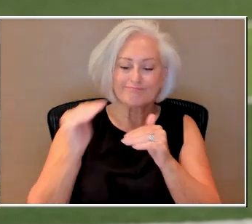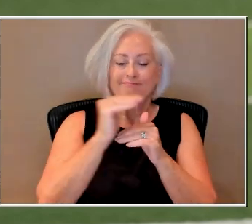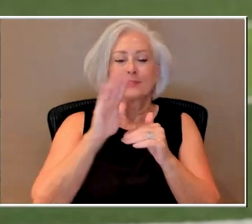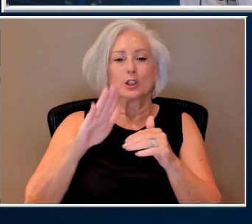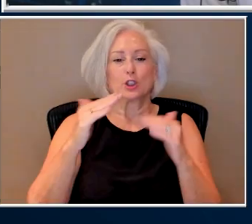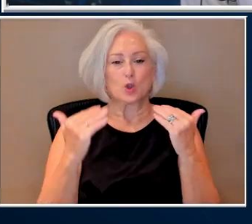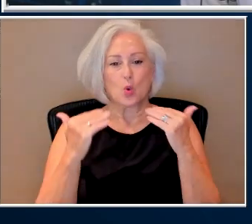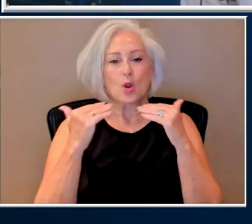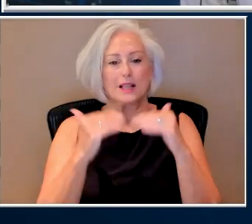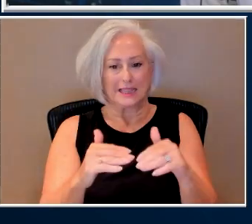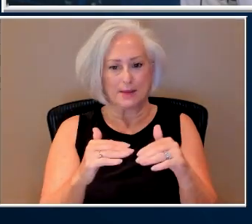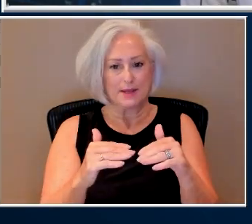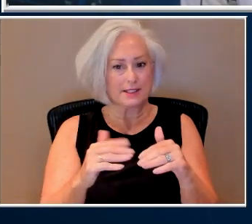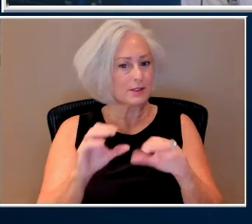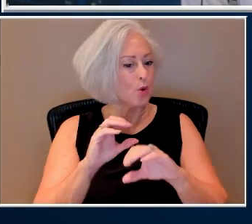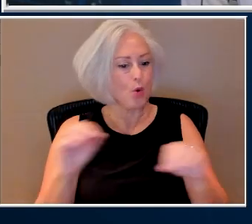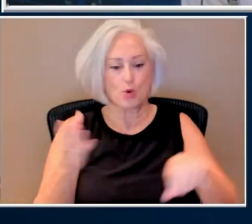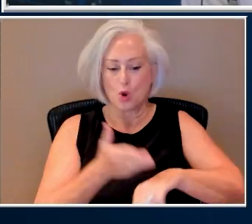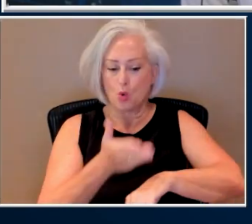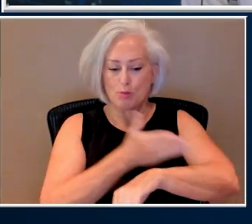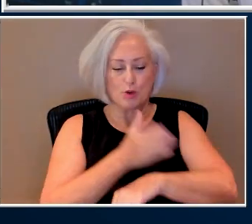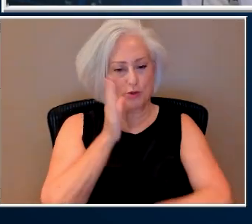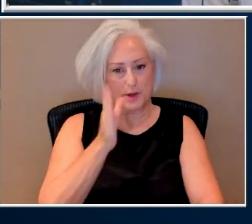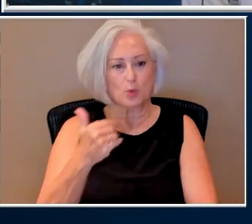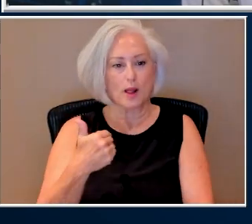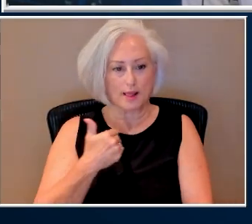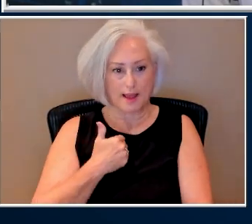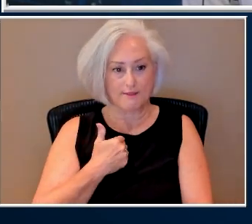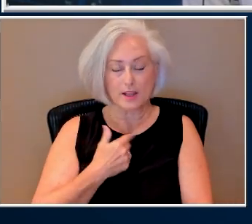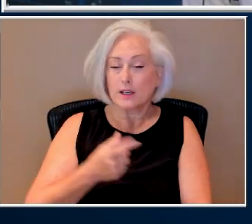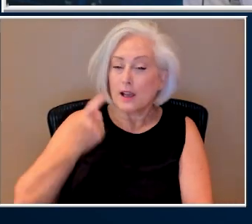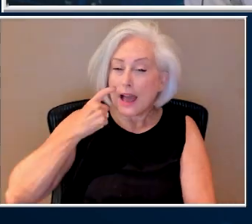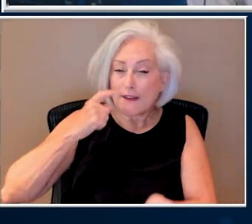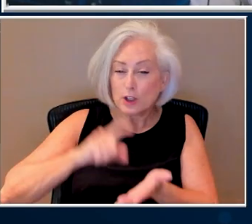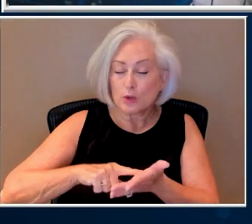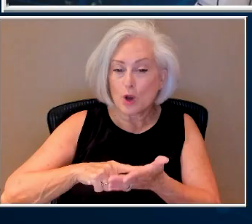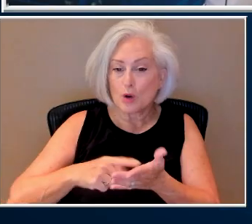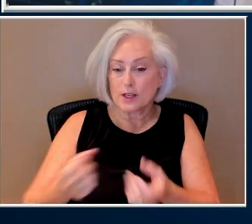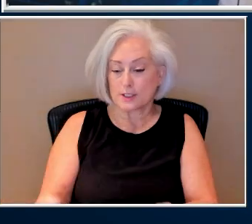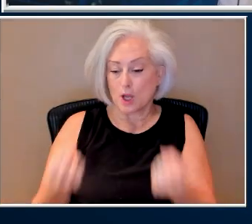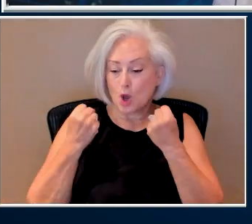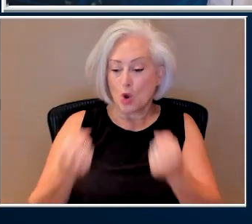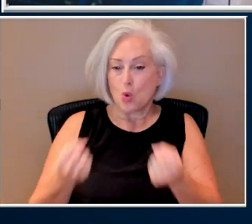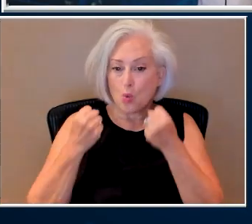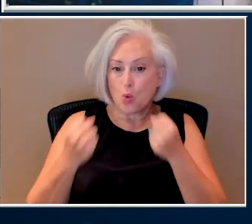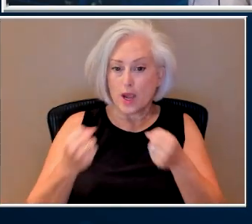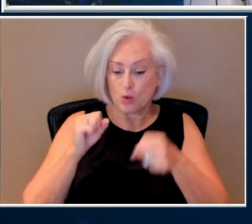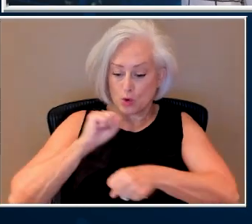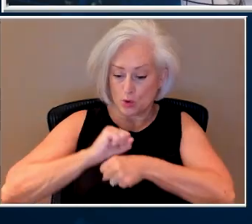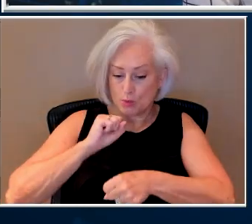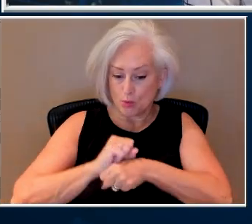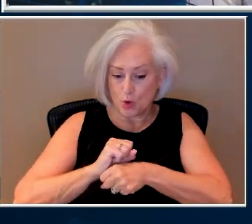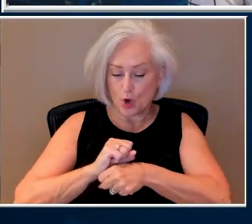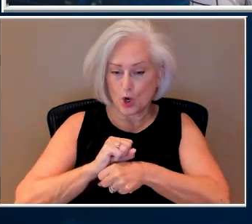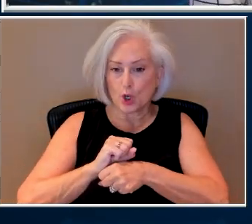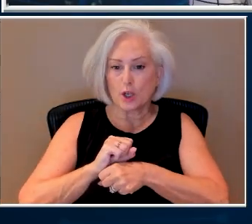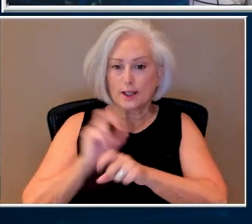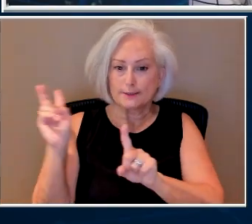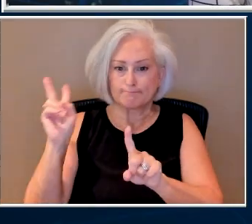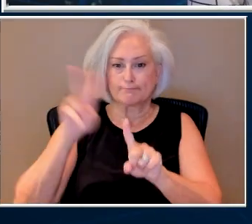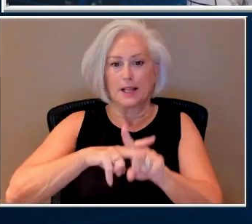learned. Layla, have you noticed the work in the weight room translating to the changes on how you move or how you're playing on the court?